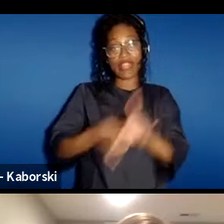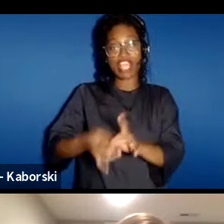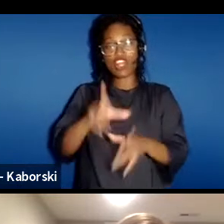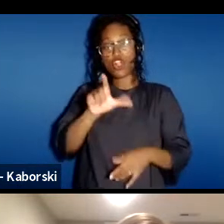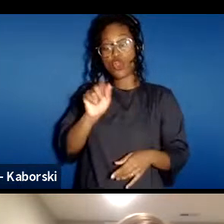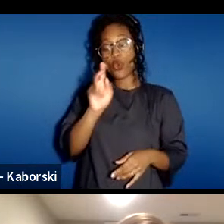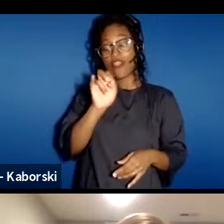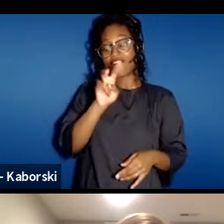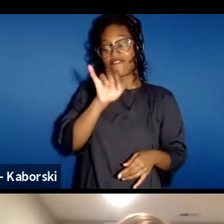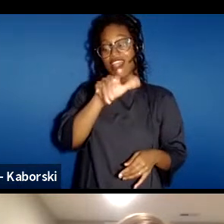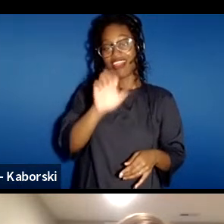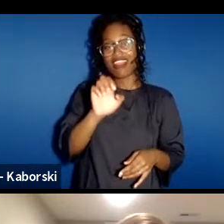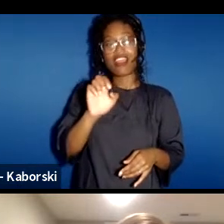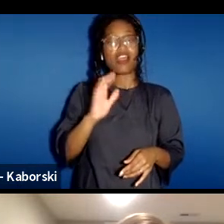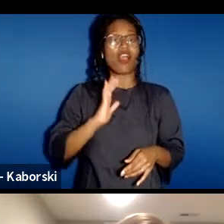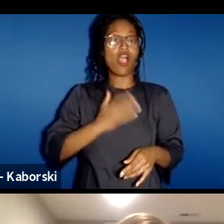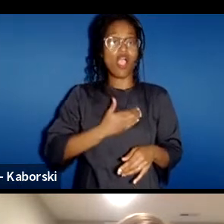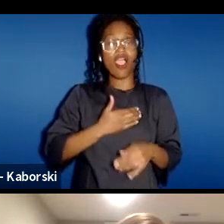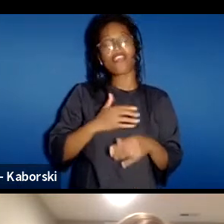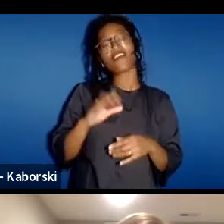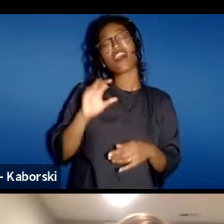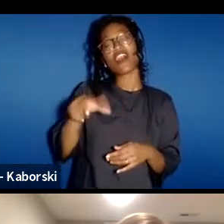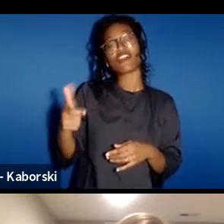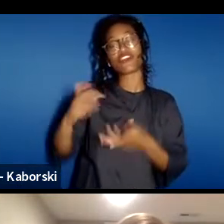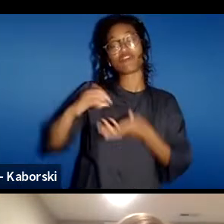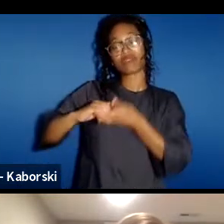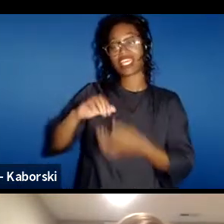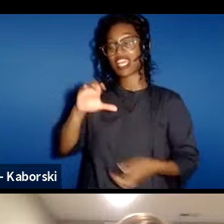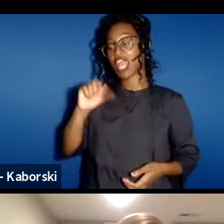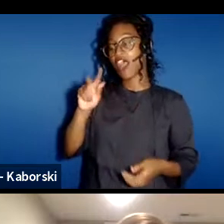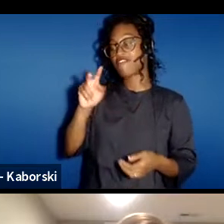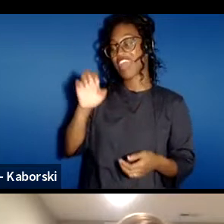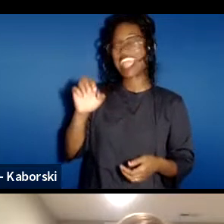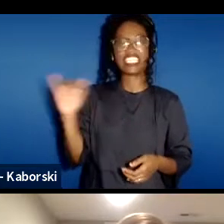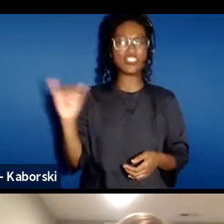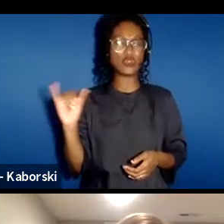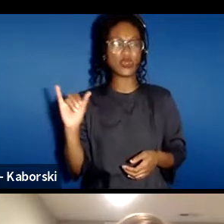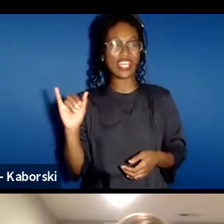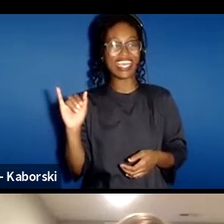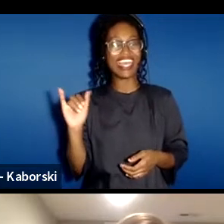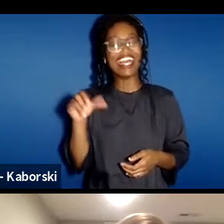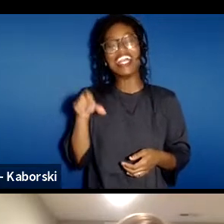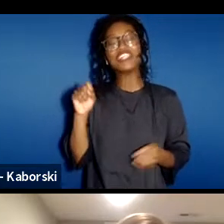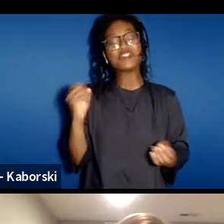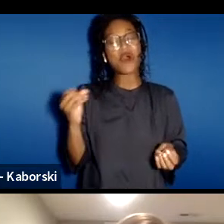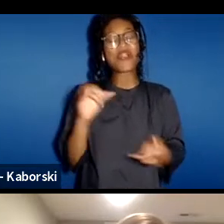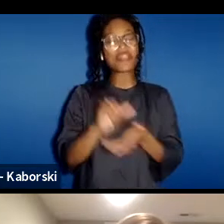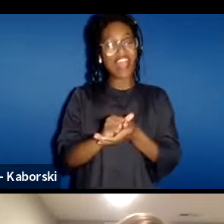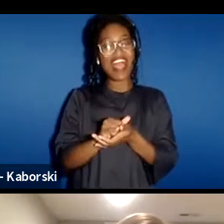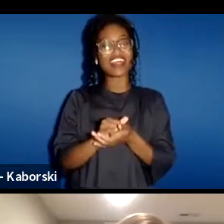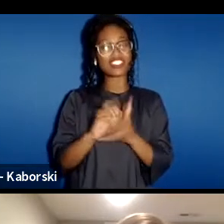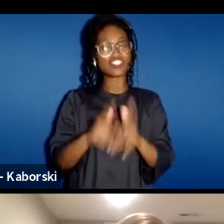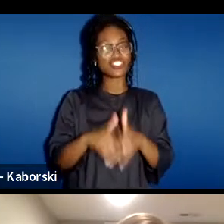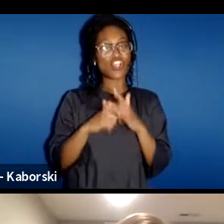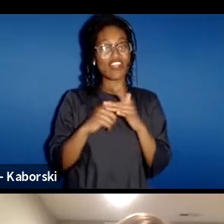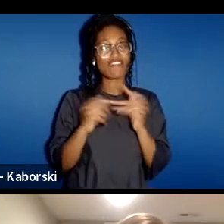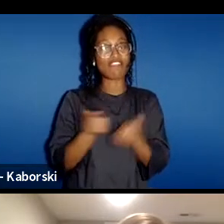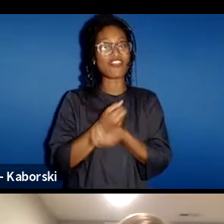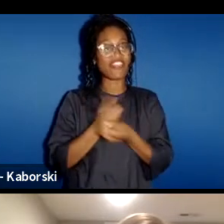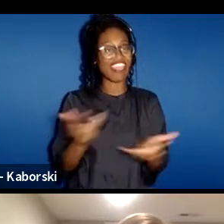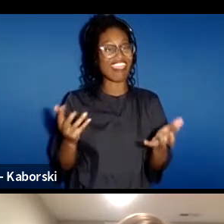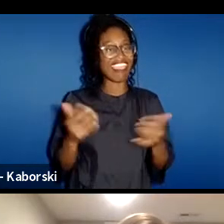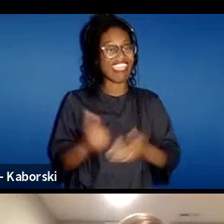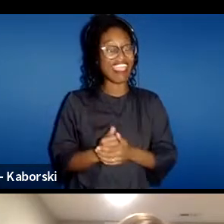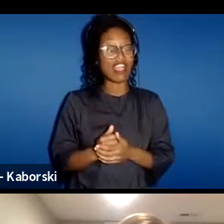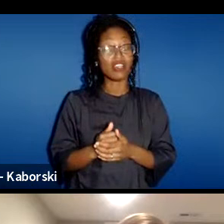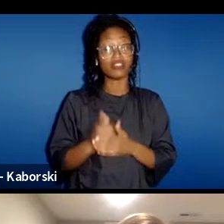they're all connected to our founder Cave as well in some way. So that was sort of the beginning of everything. And then